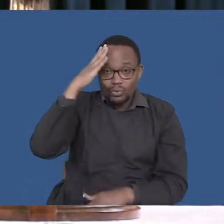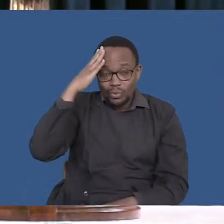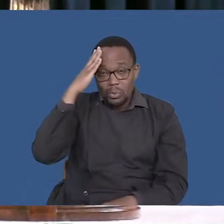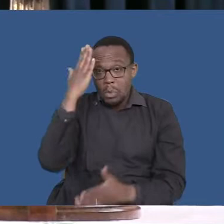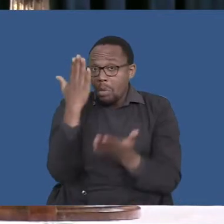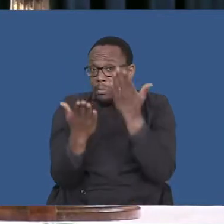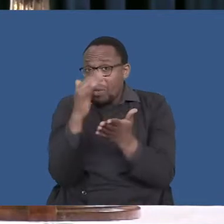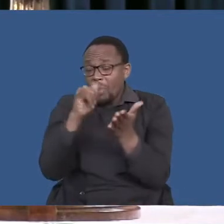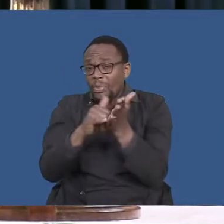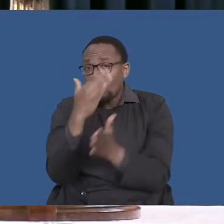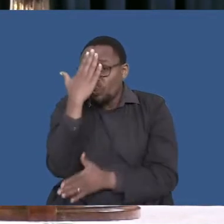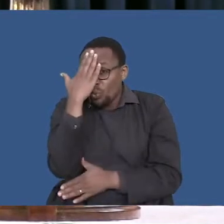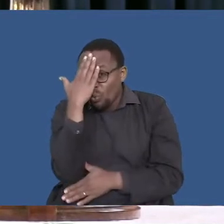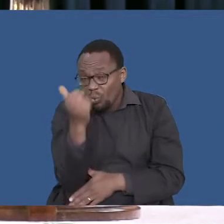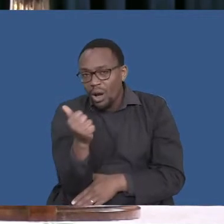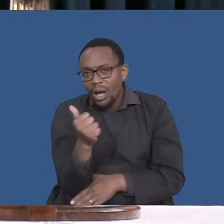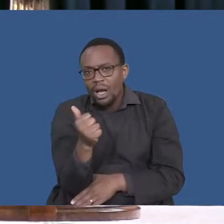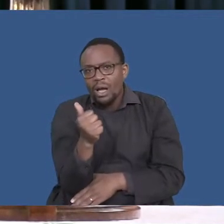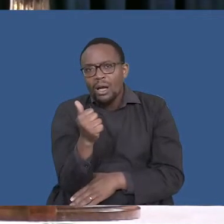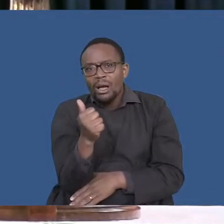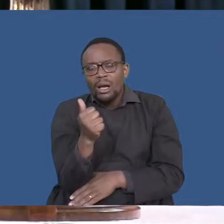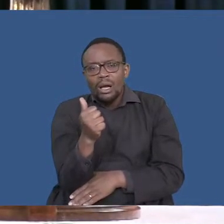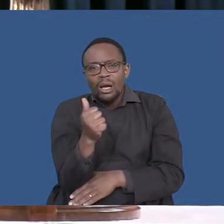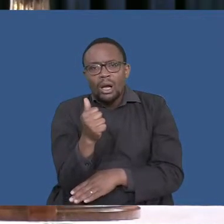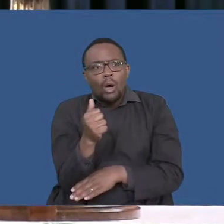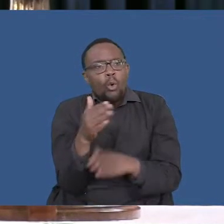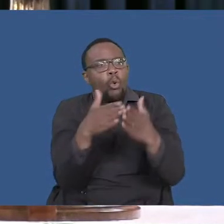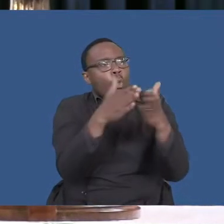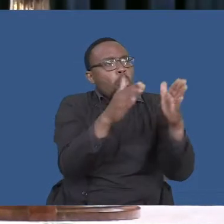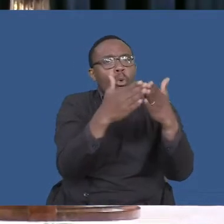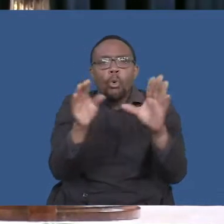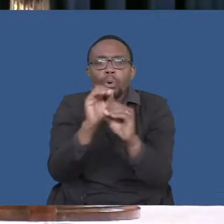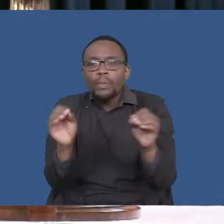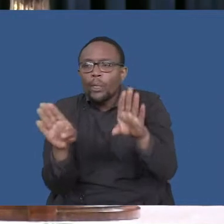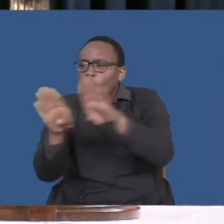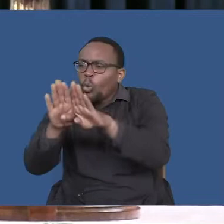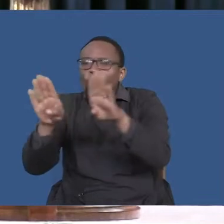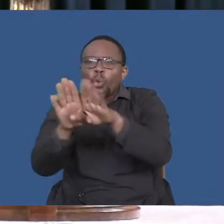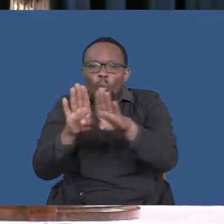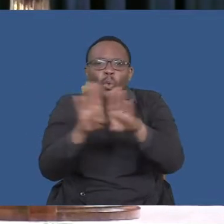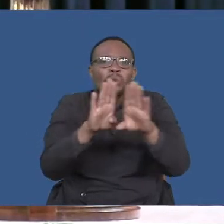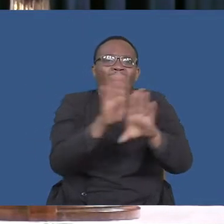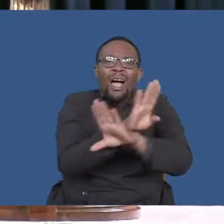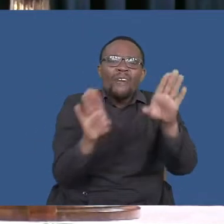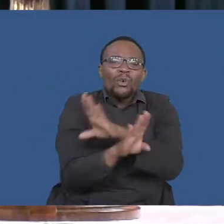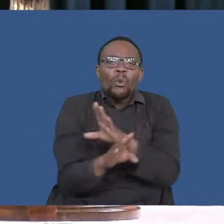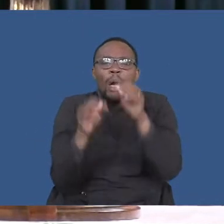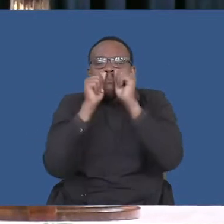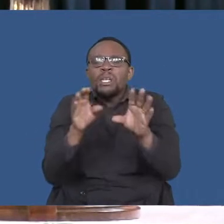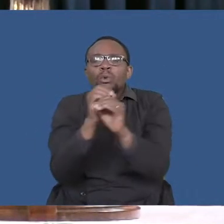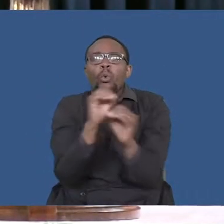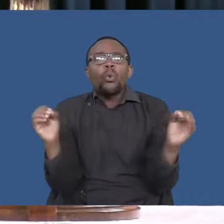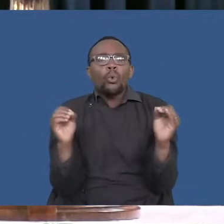Maybe that's the reason why doors are blocked for you. Maybe that's the reason why you're not getting breakthroughs wherever you